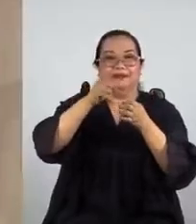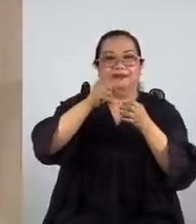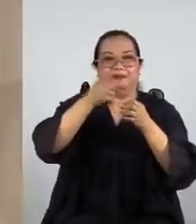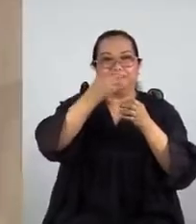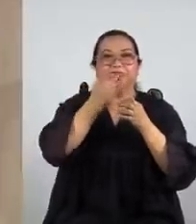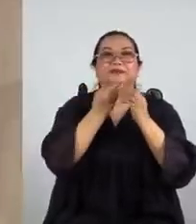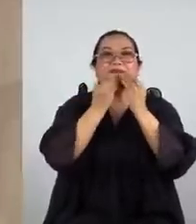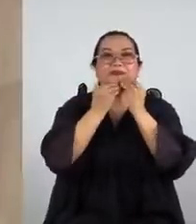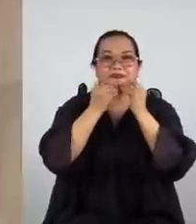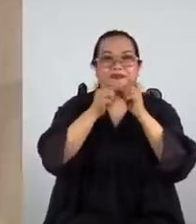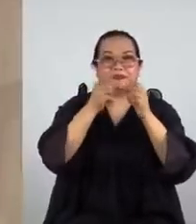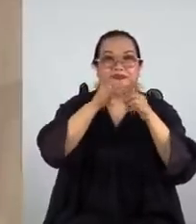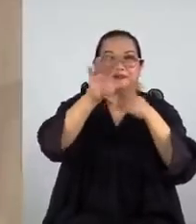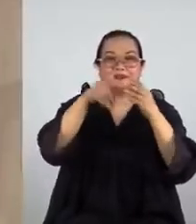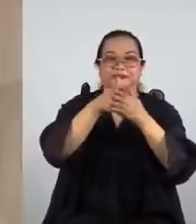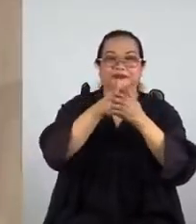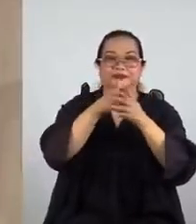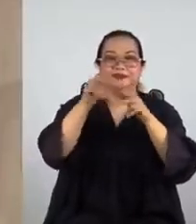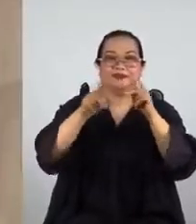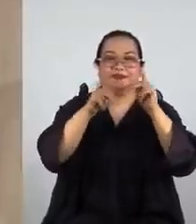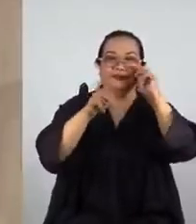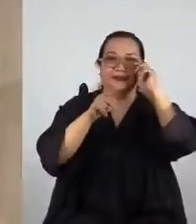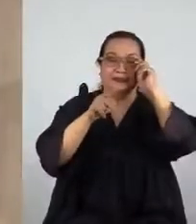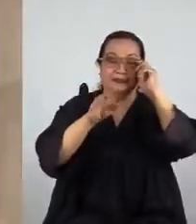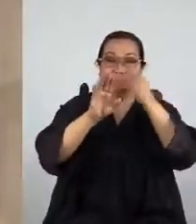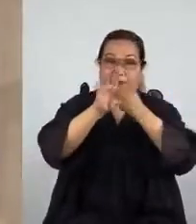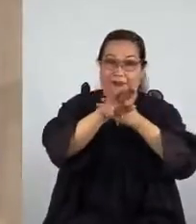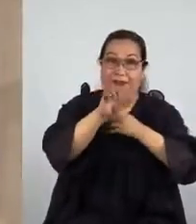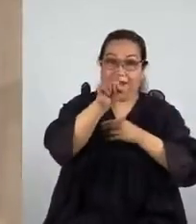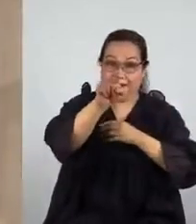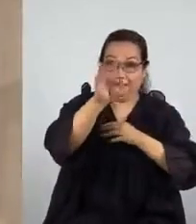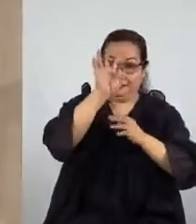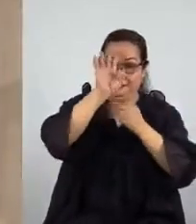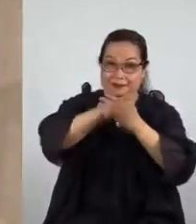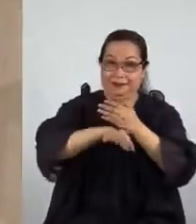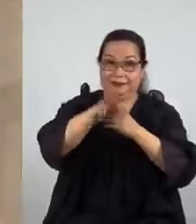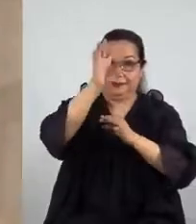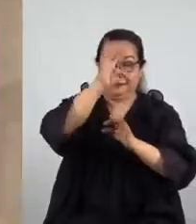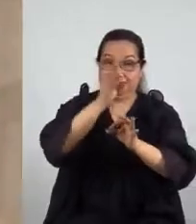writing to his audience. Go back to your faith.